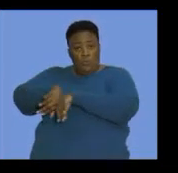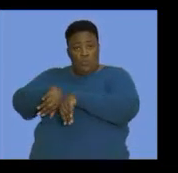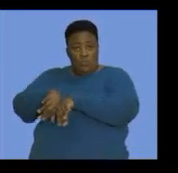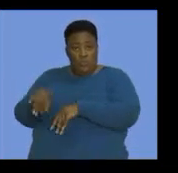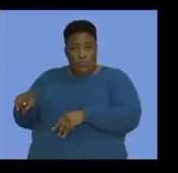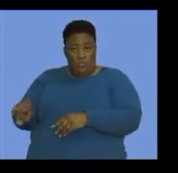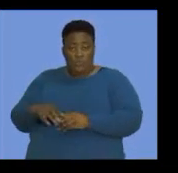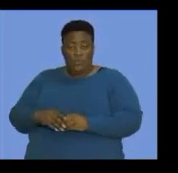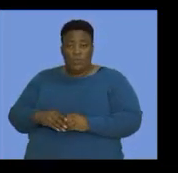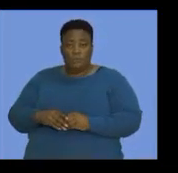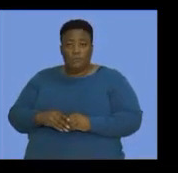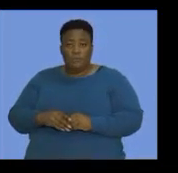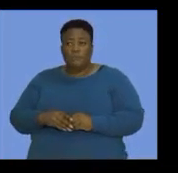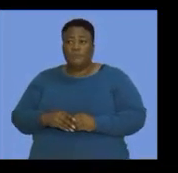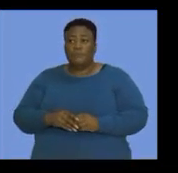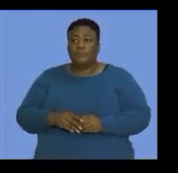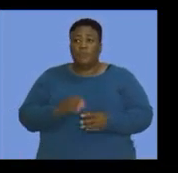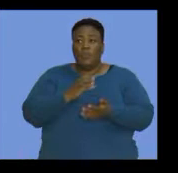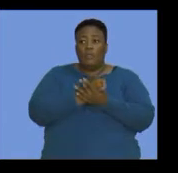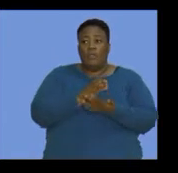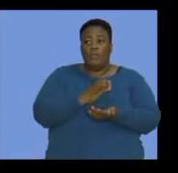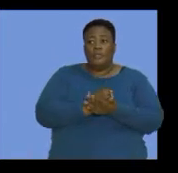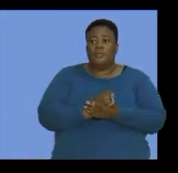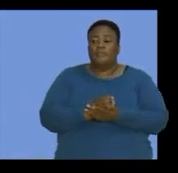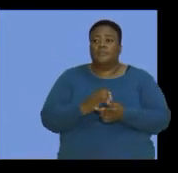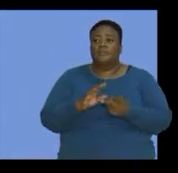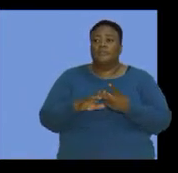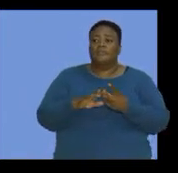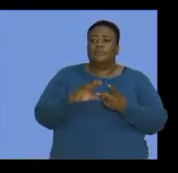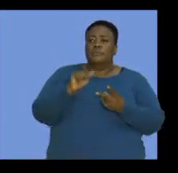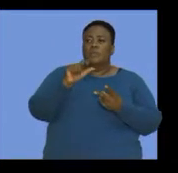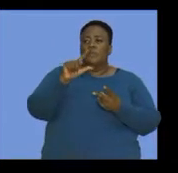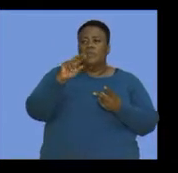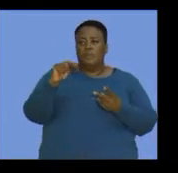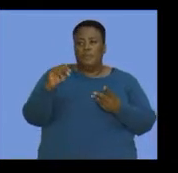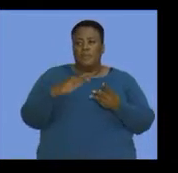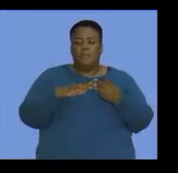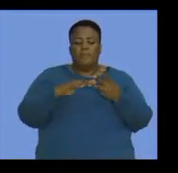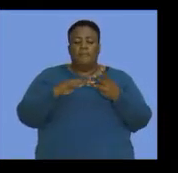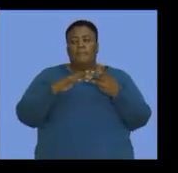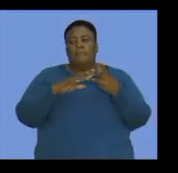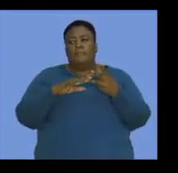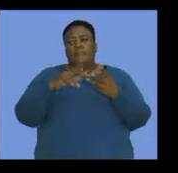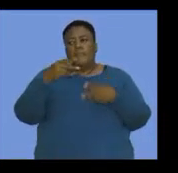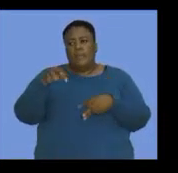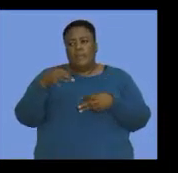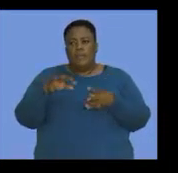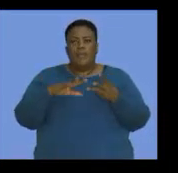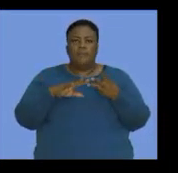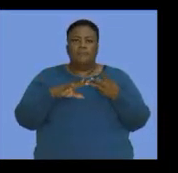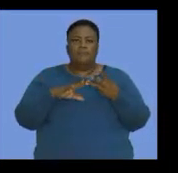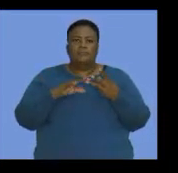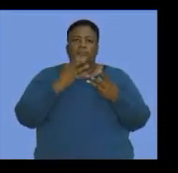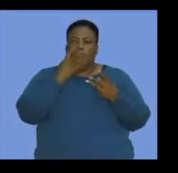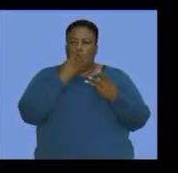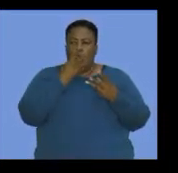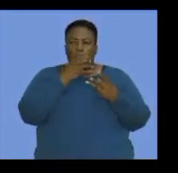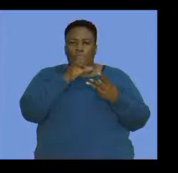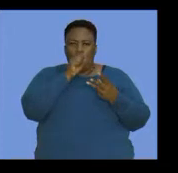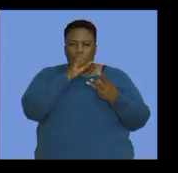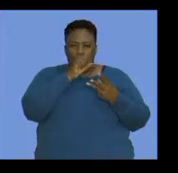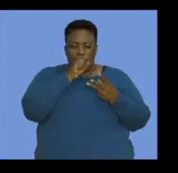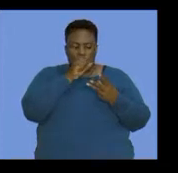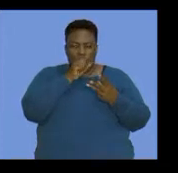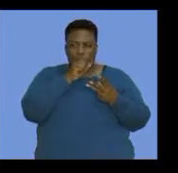products. So the types of waste: glass, aluminium, paper, orange peels,